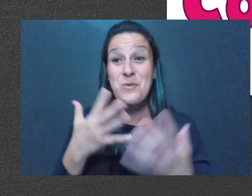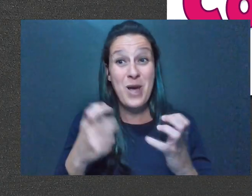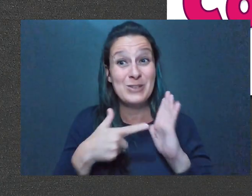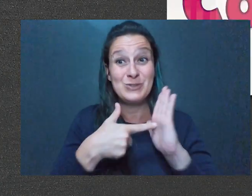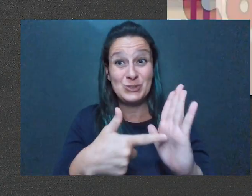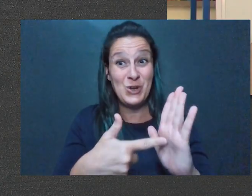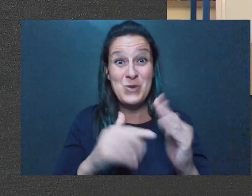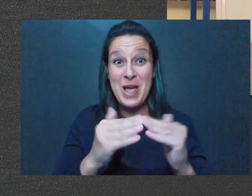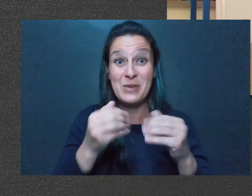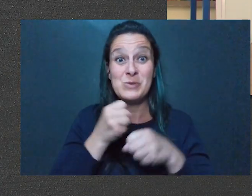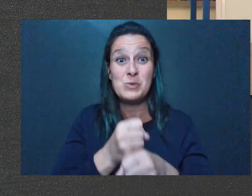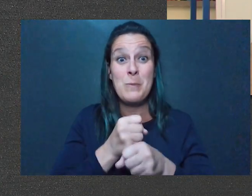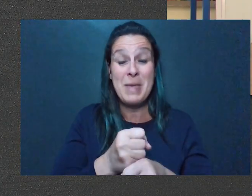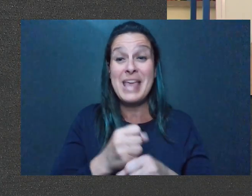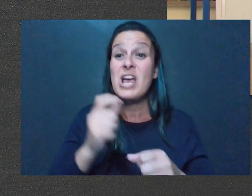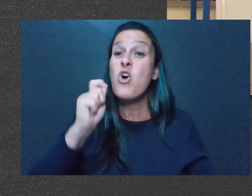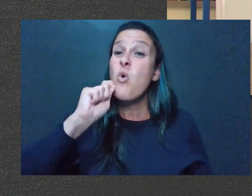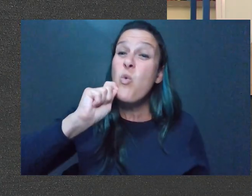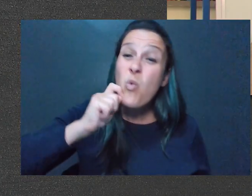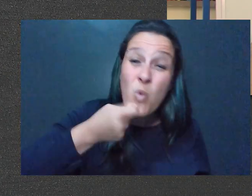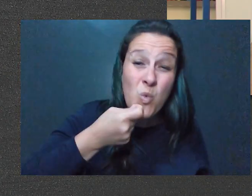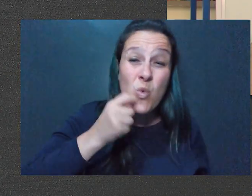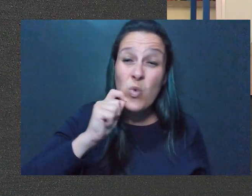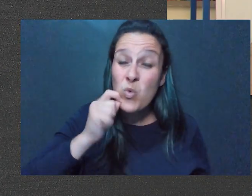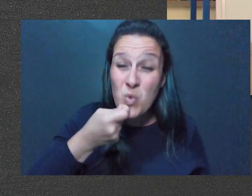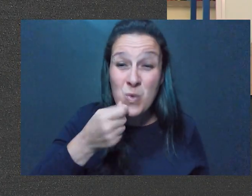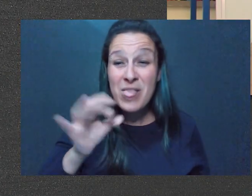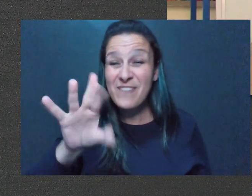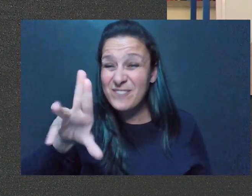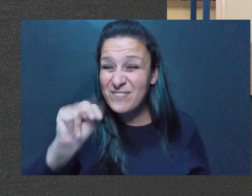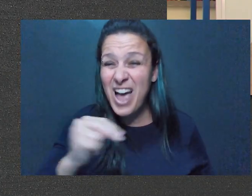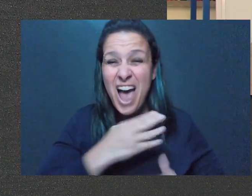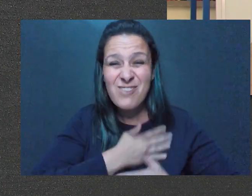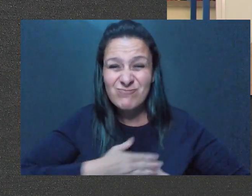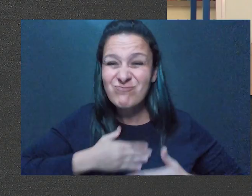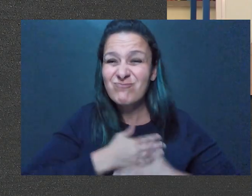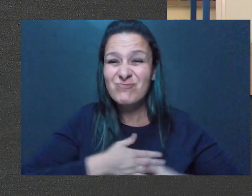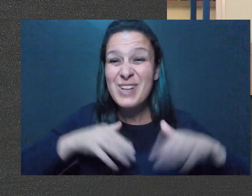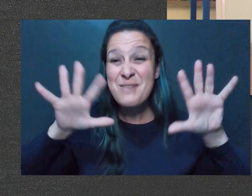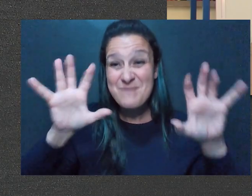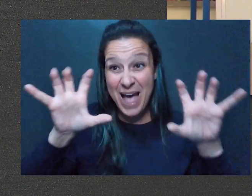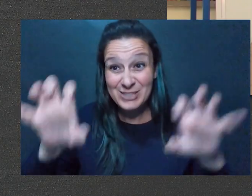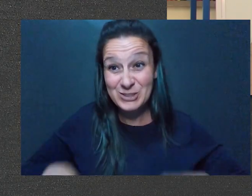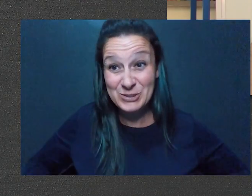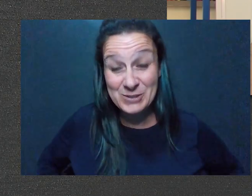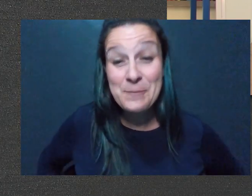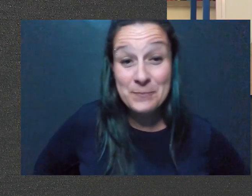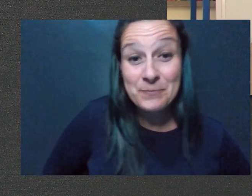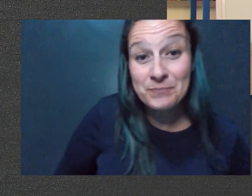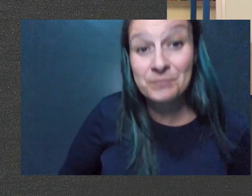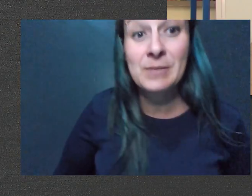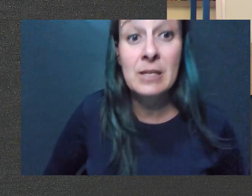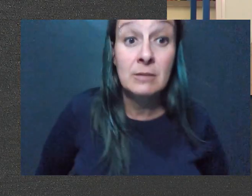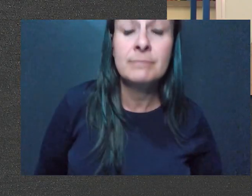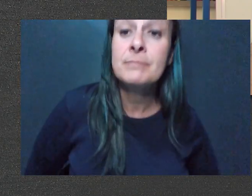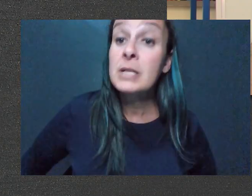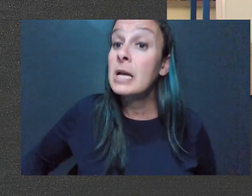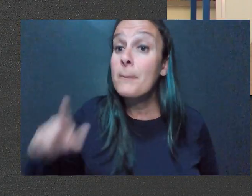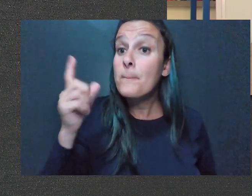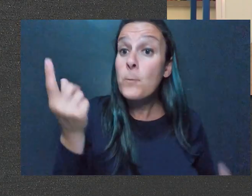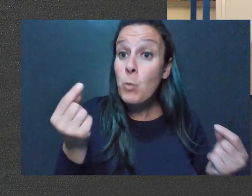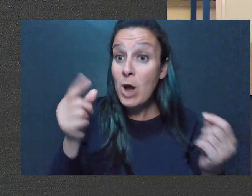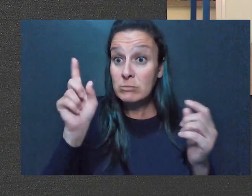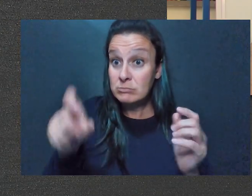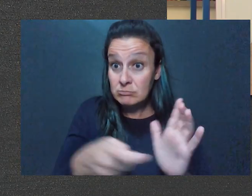show you how to make the coolest, most fun monsters. And all you need is paint